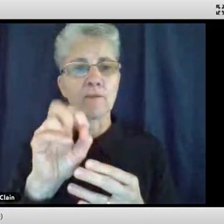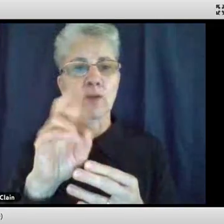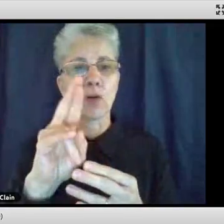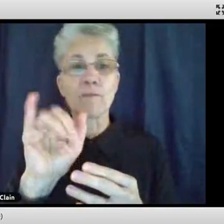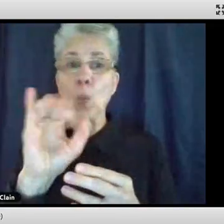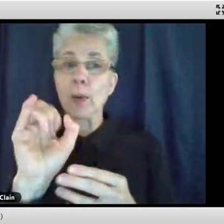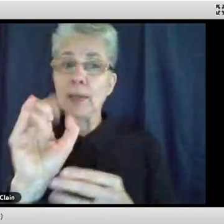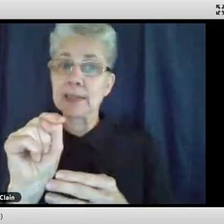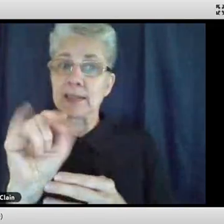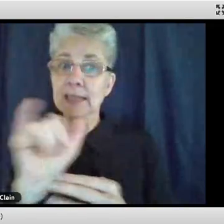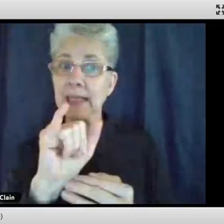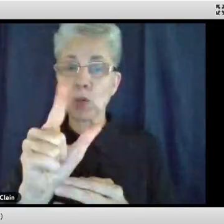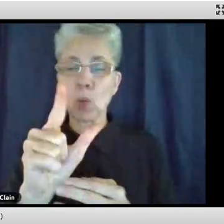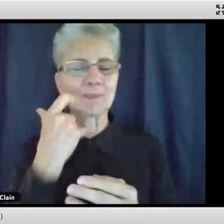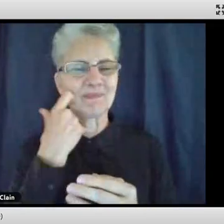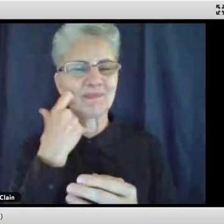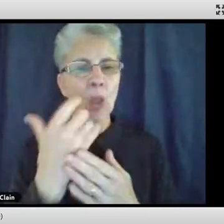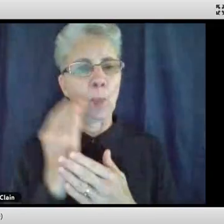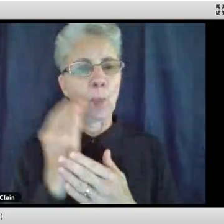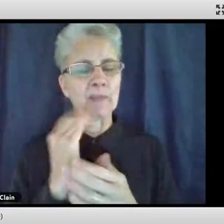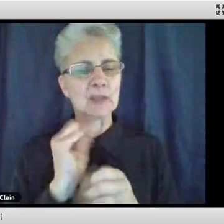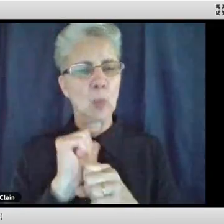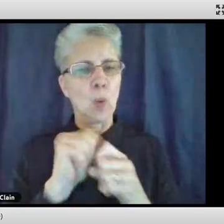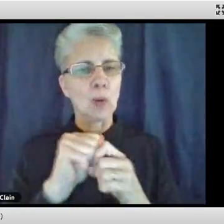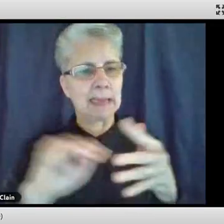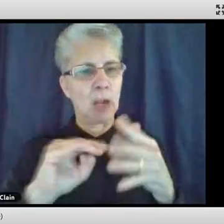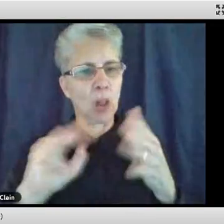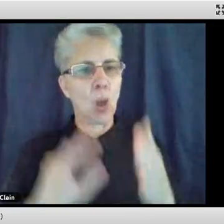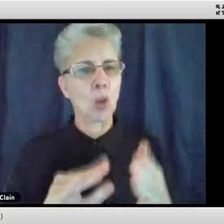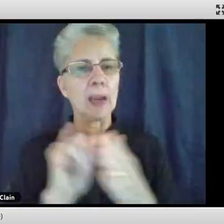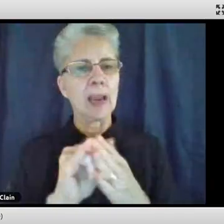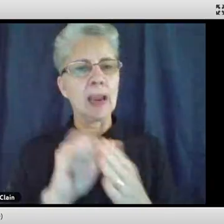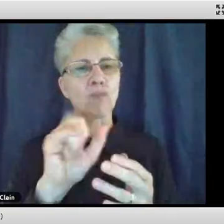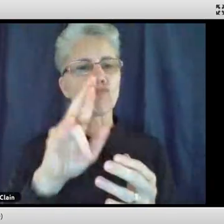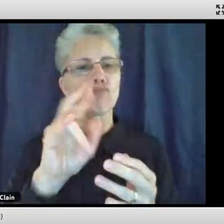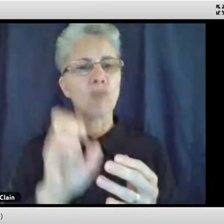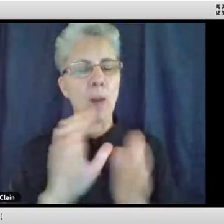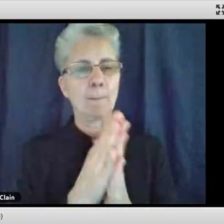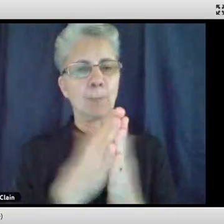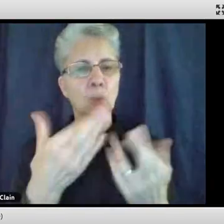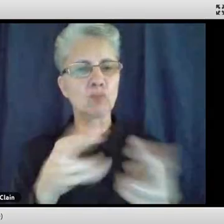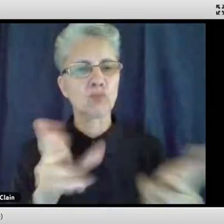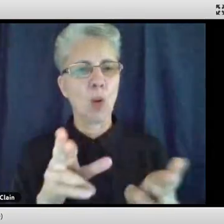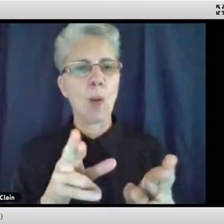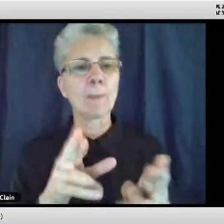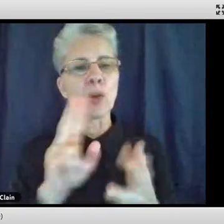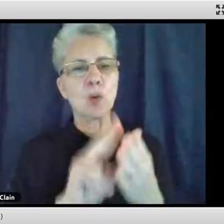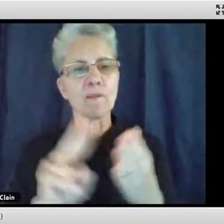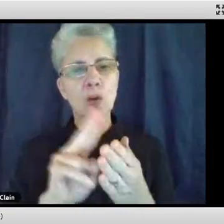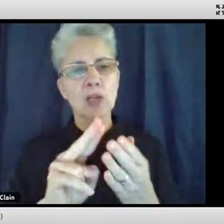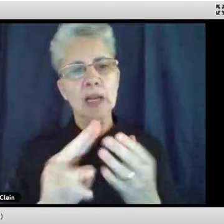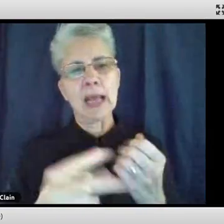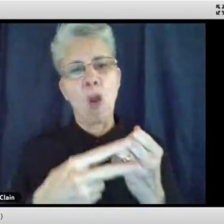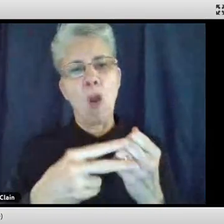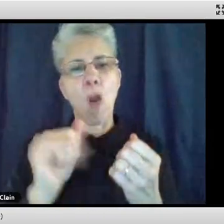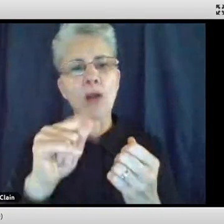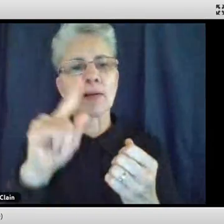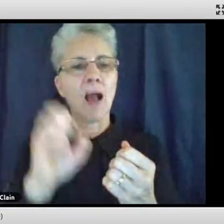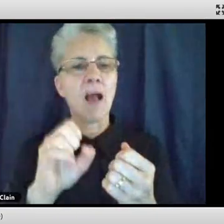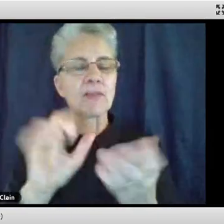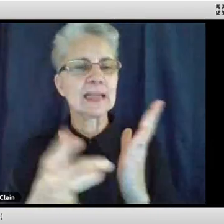River Forest, Illinois. She previously worked as a cataloger in the Rare Book Room, University